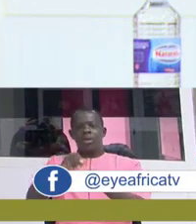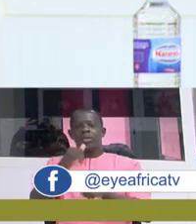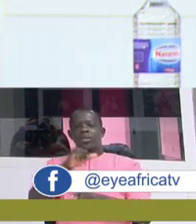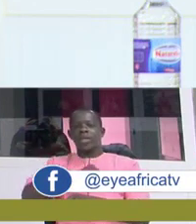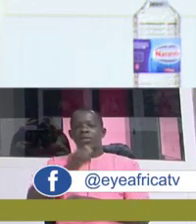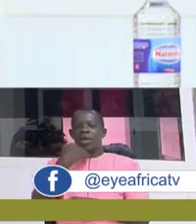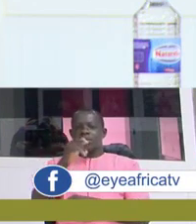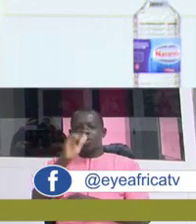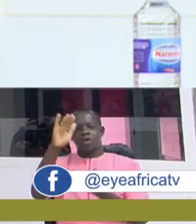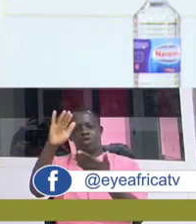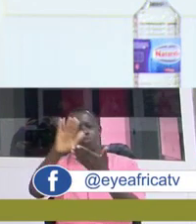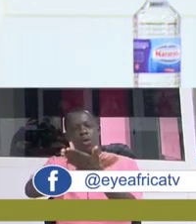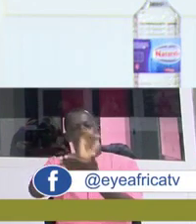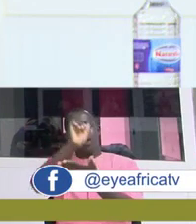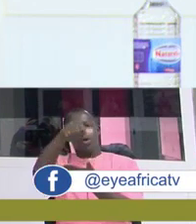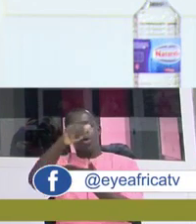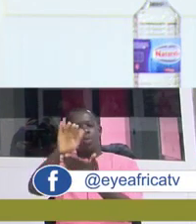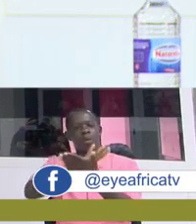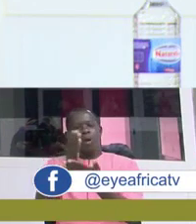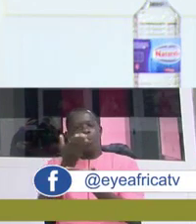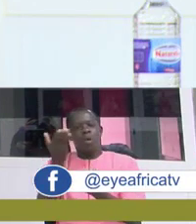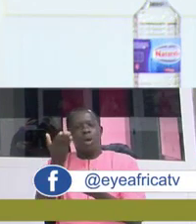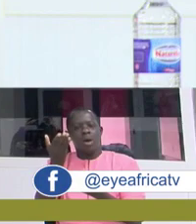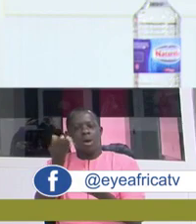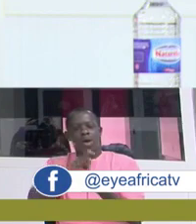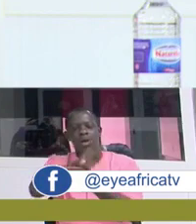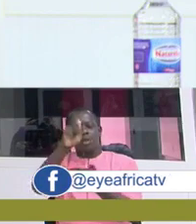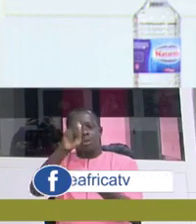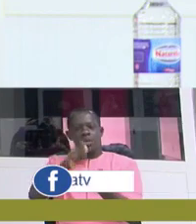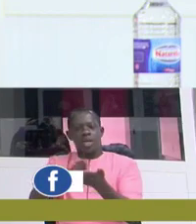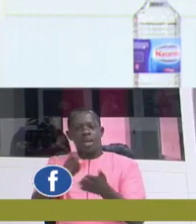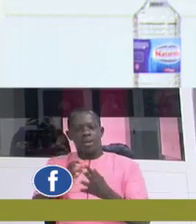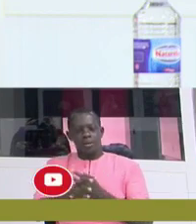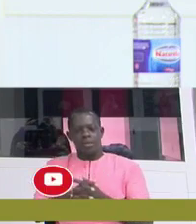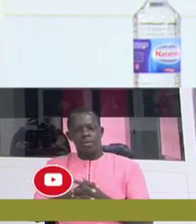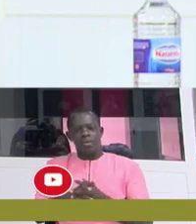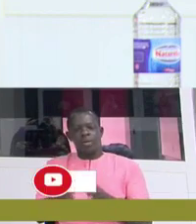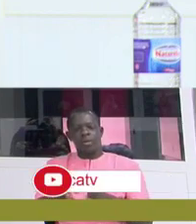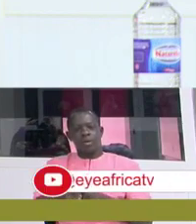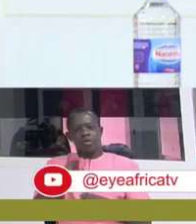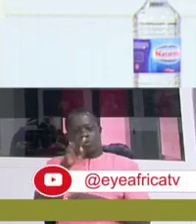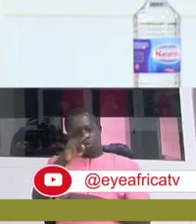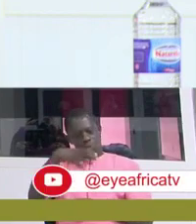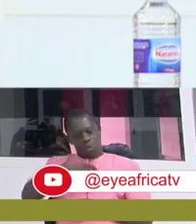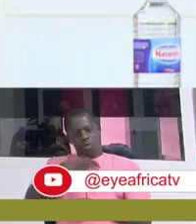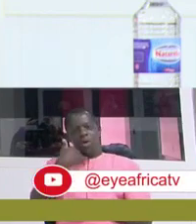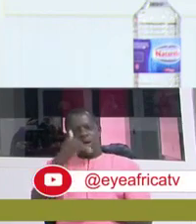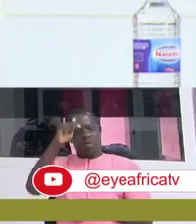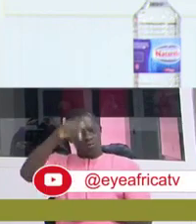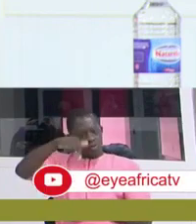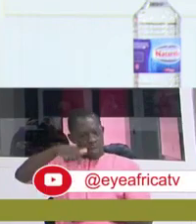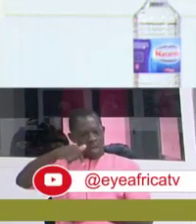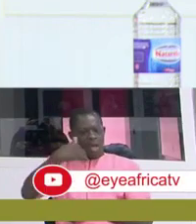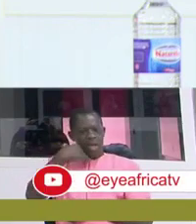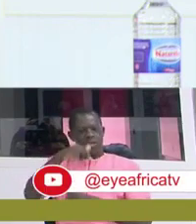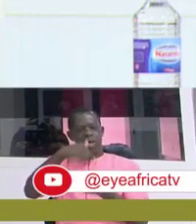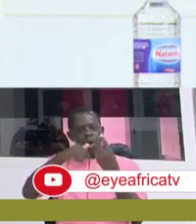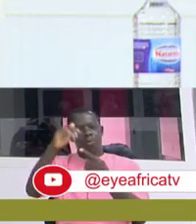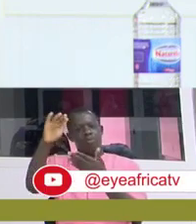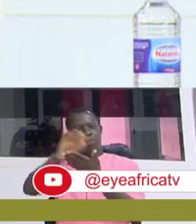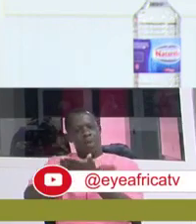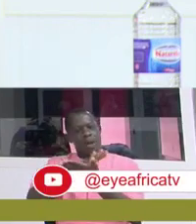me, where's the document? The document that we signed. I said to him, today, you're asking me for a